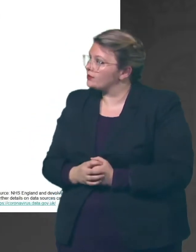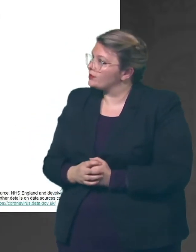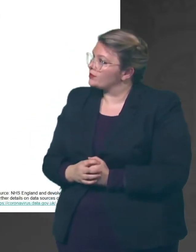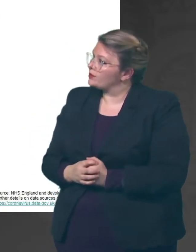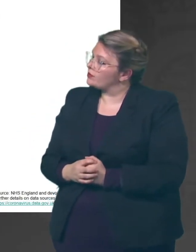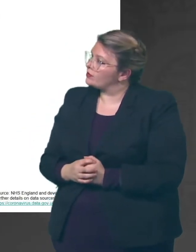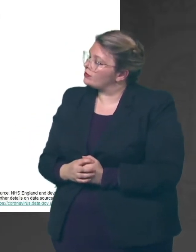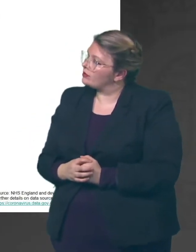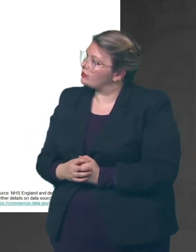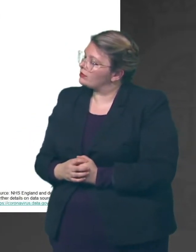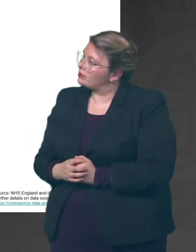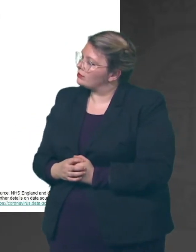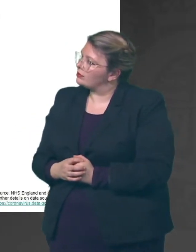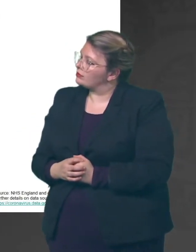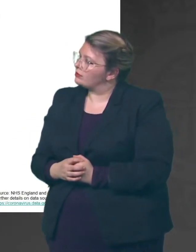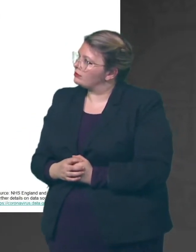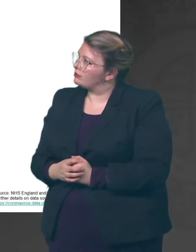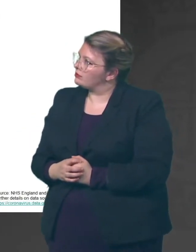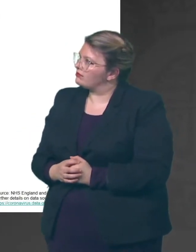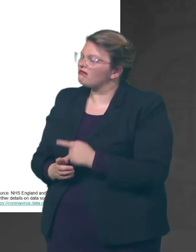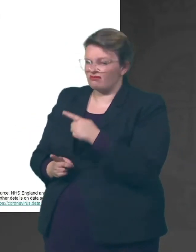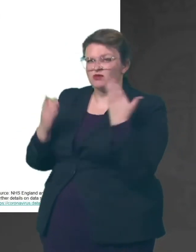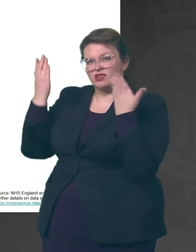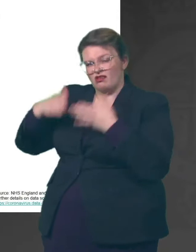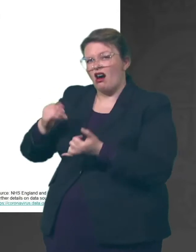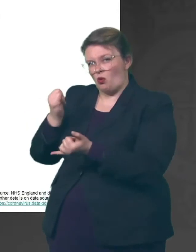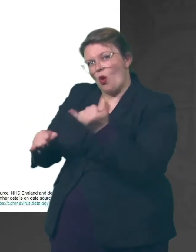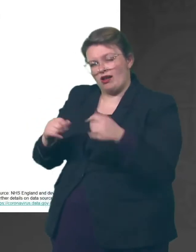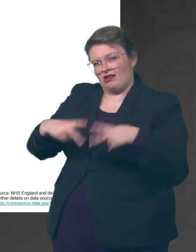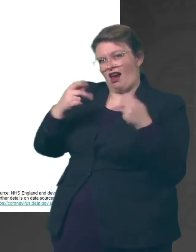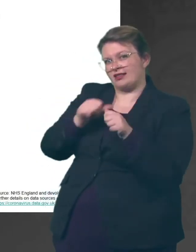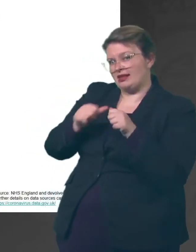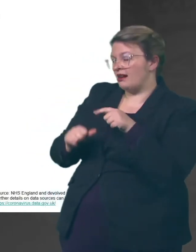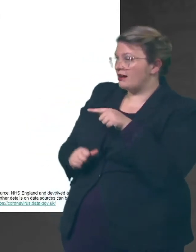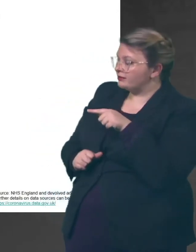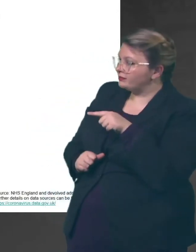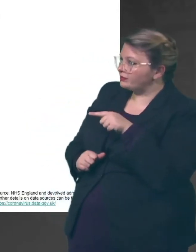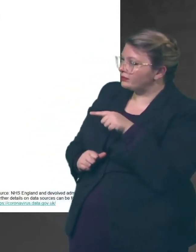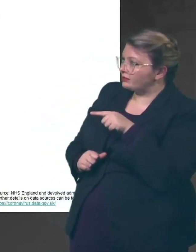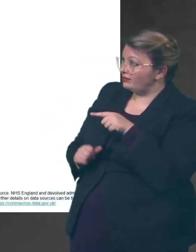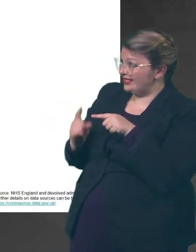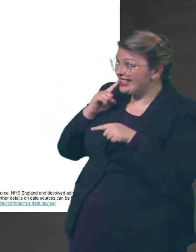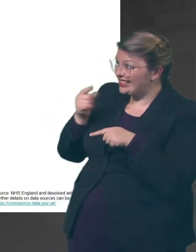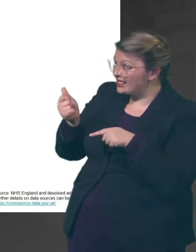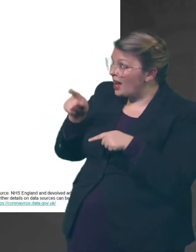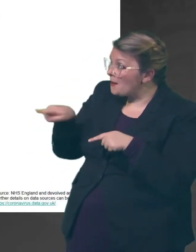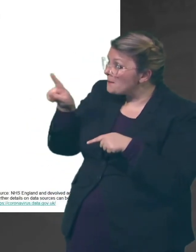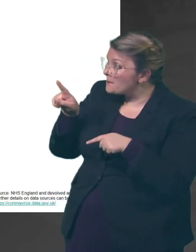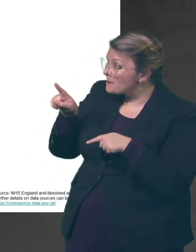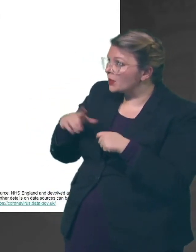is that there are still quite a few areas of the UK that are burning quite